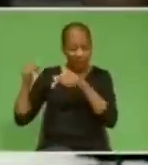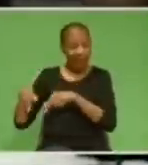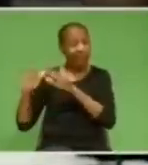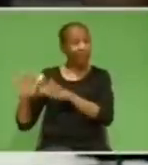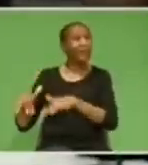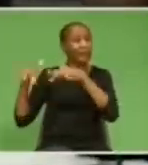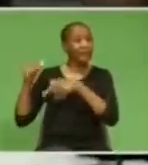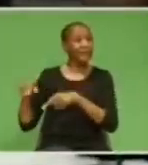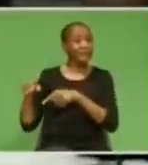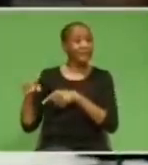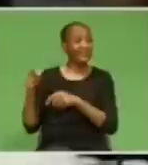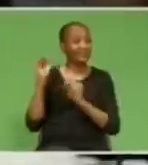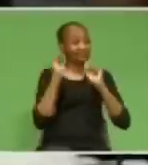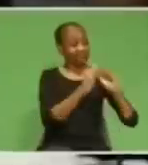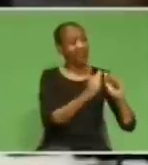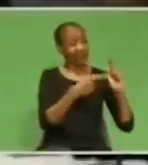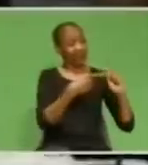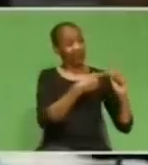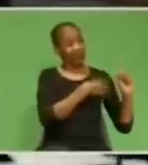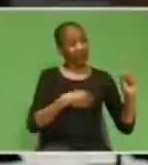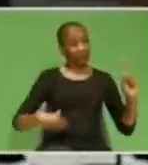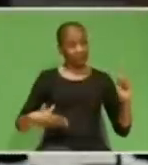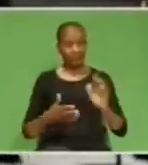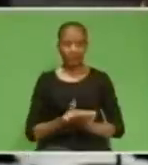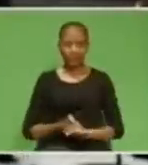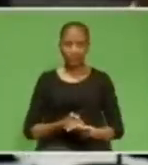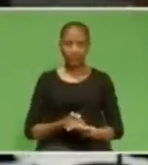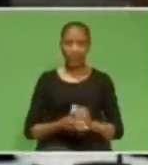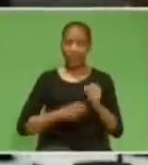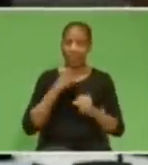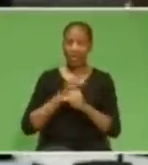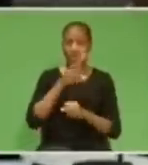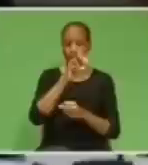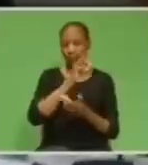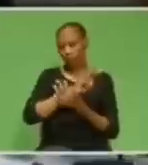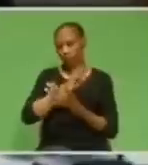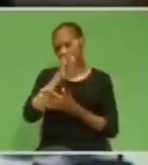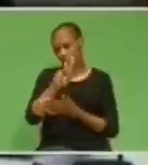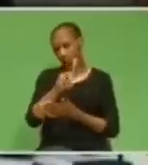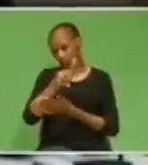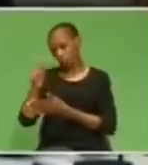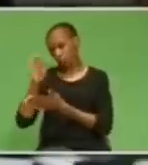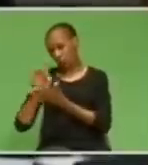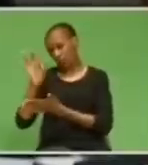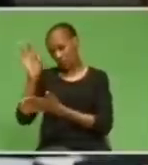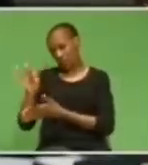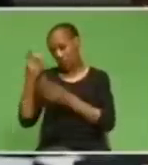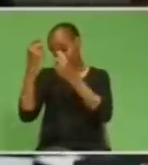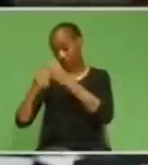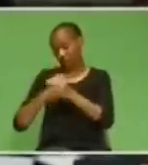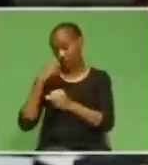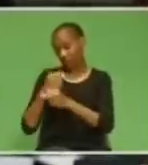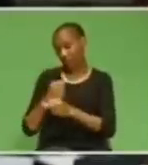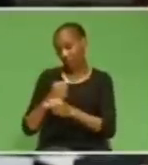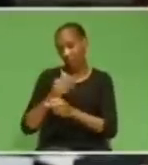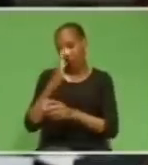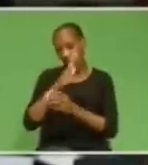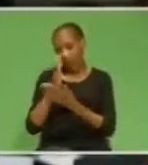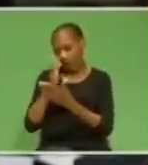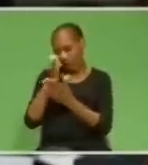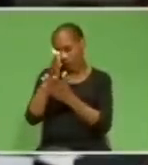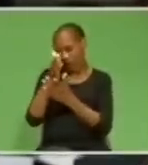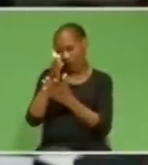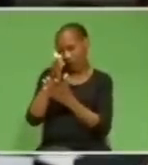Mr. Ramaphosa. House Chair, in 2012-2013 financial year, which was midway through the